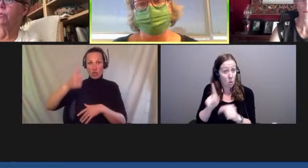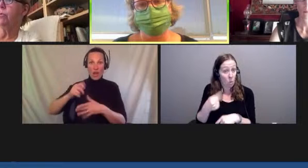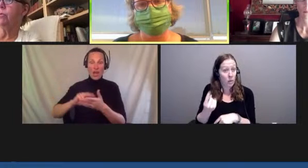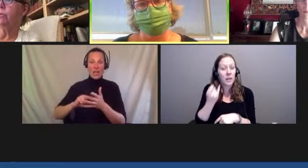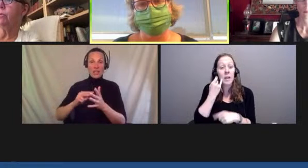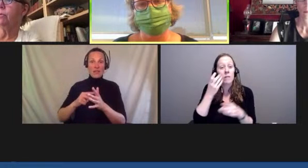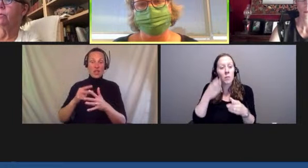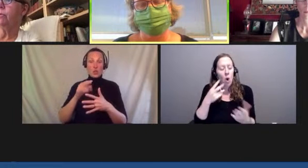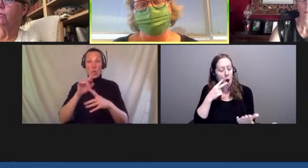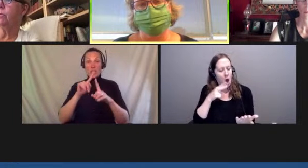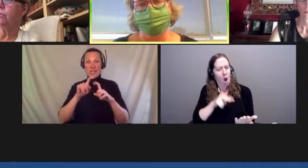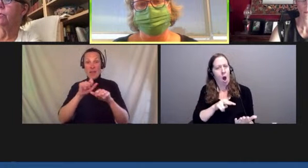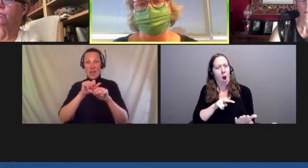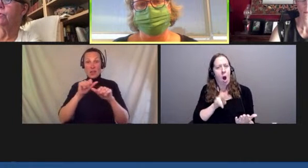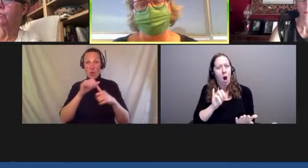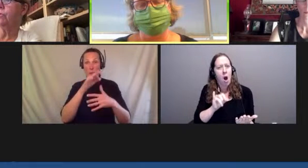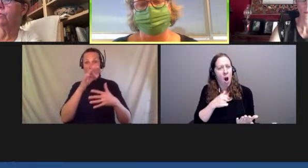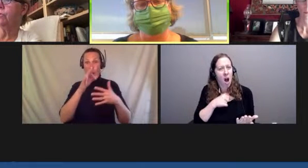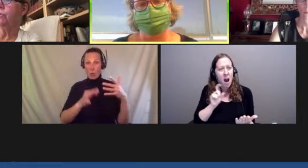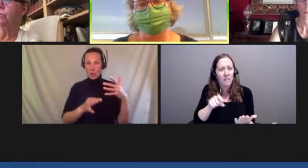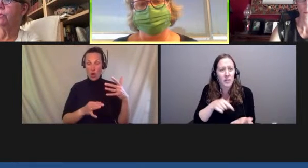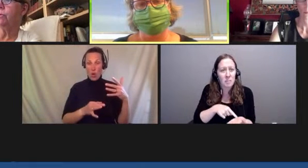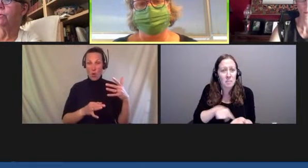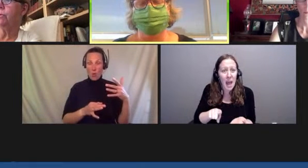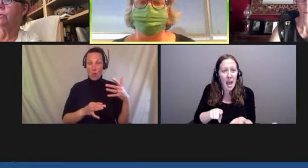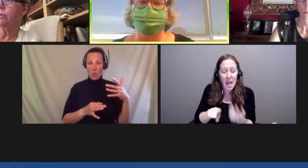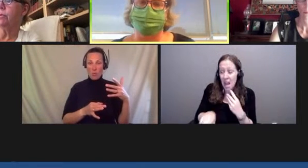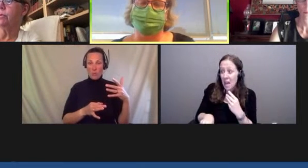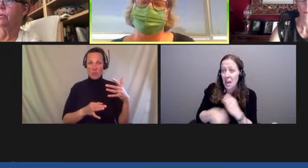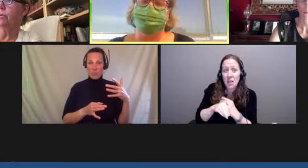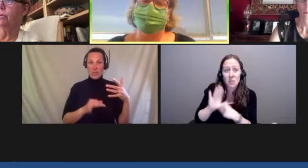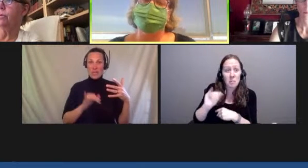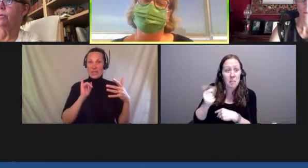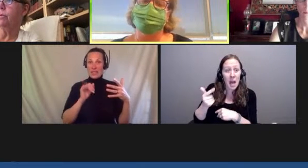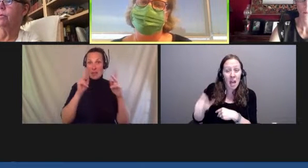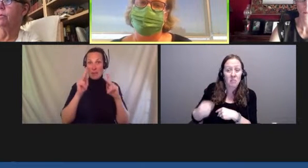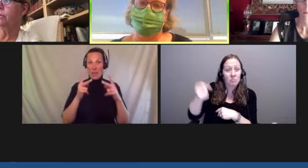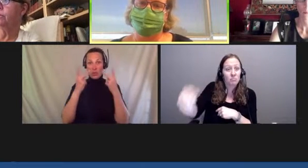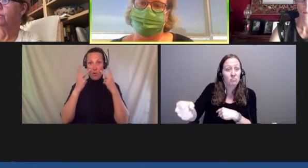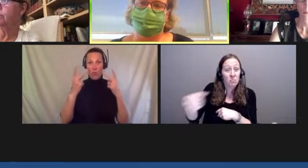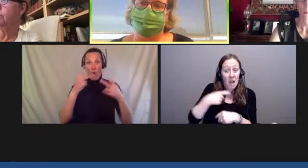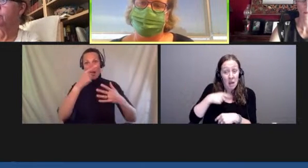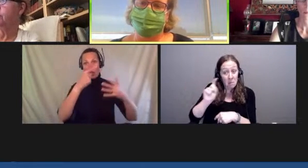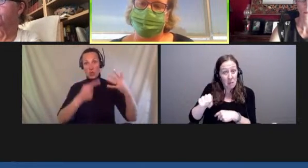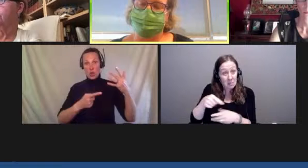sees this and says, oh my God, I'm going to have to pay to put an extra bag out.